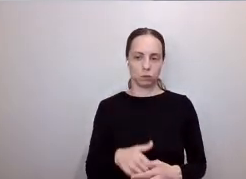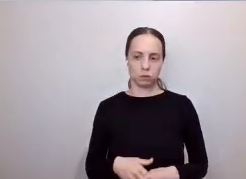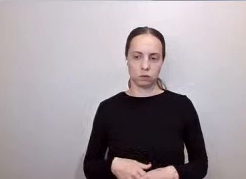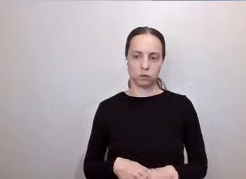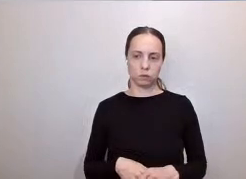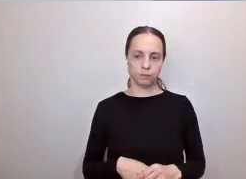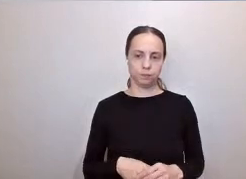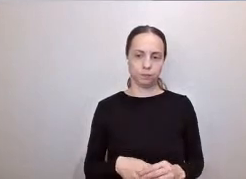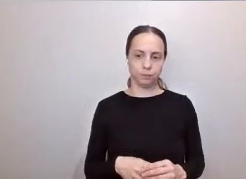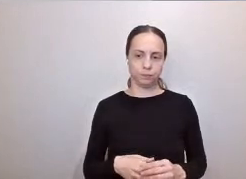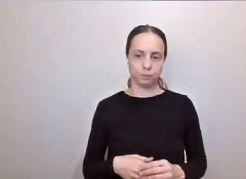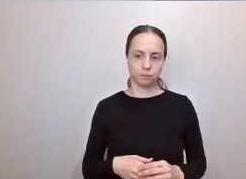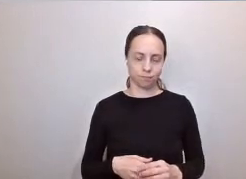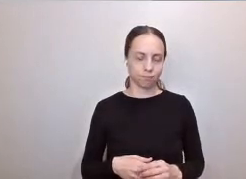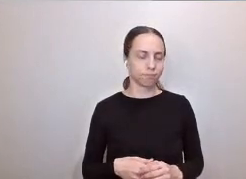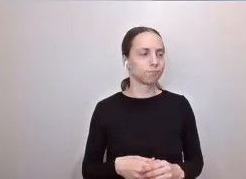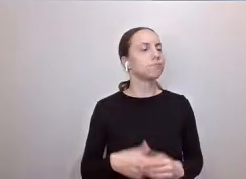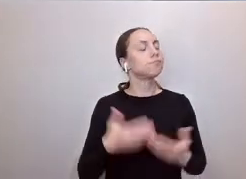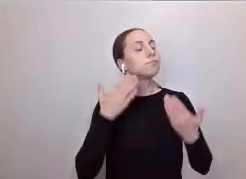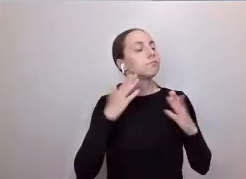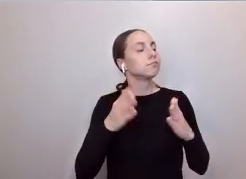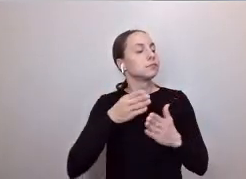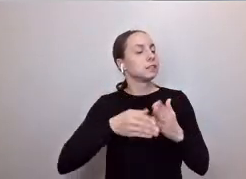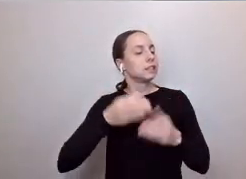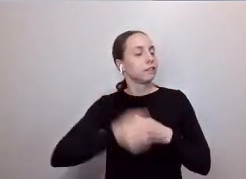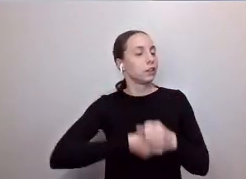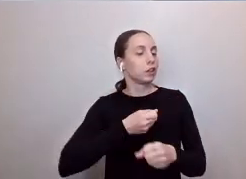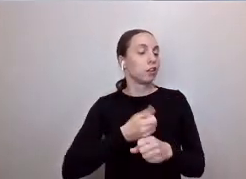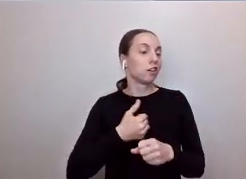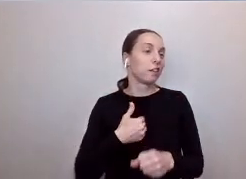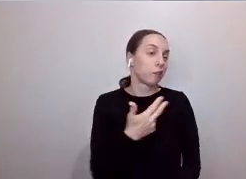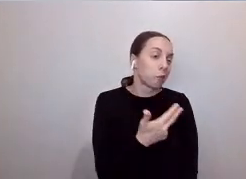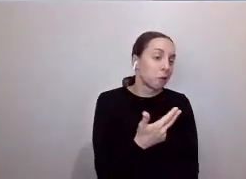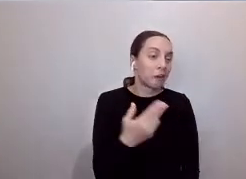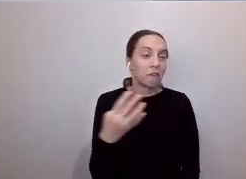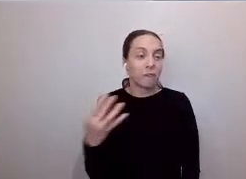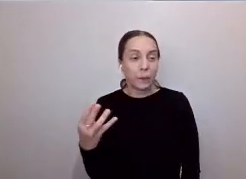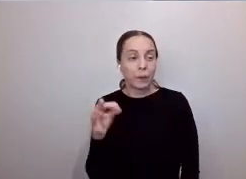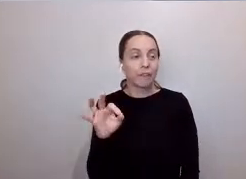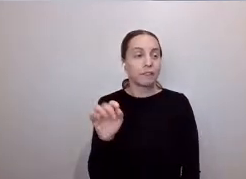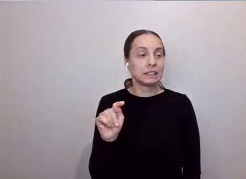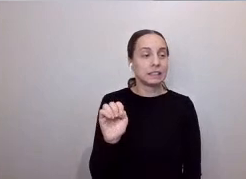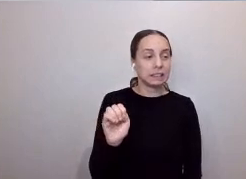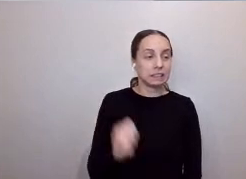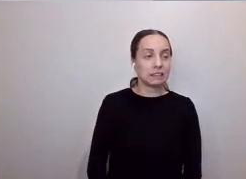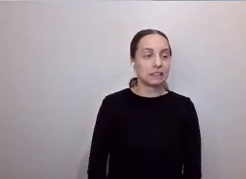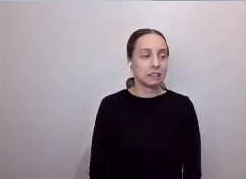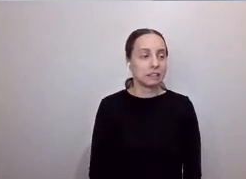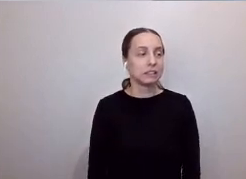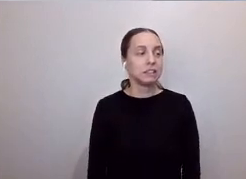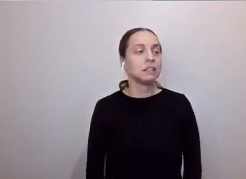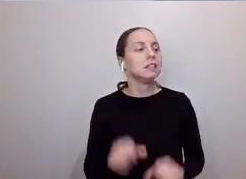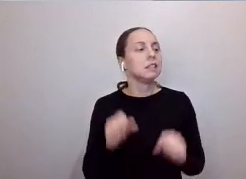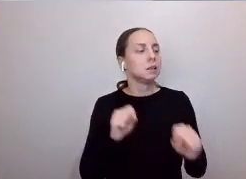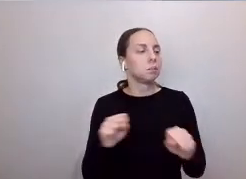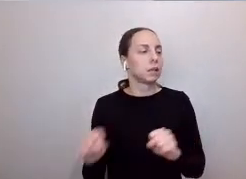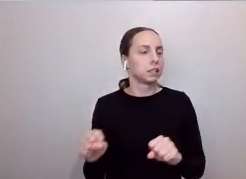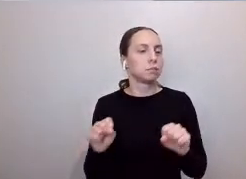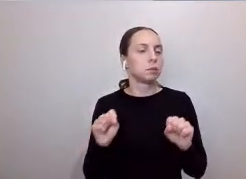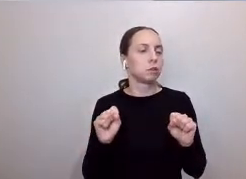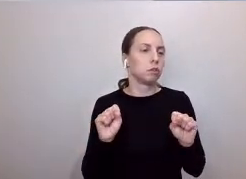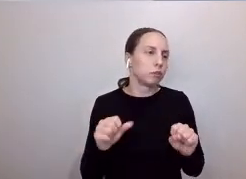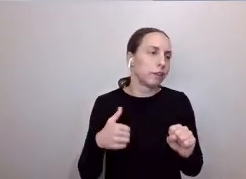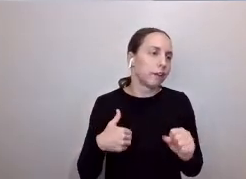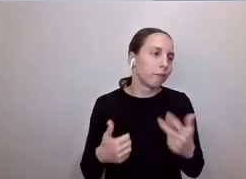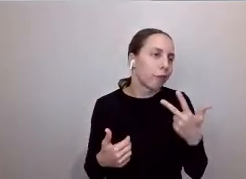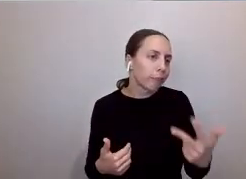of the year whether we will have three or four FTEs. It's possible that we could have three. If we have three, that means that we're going to be out there